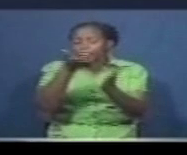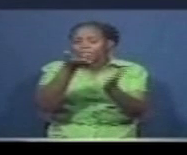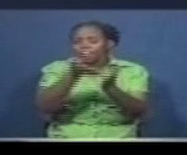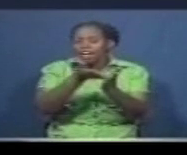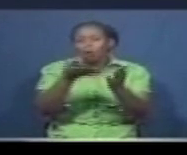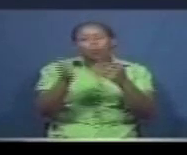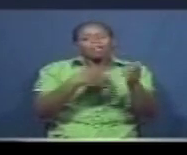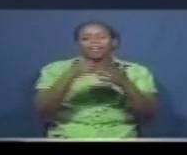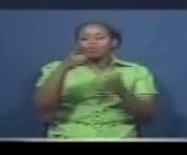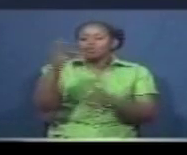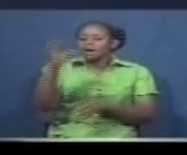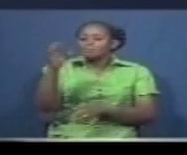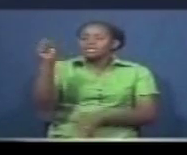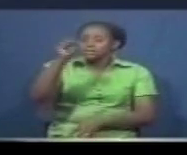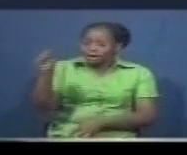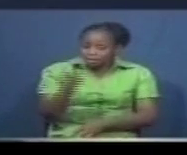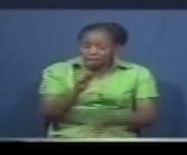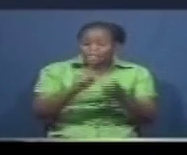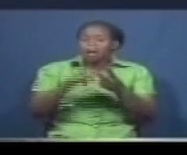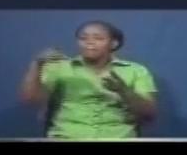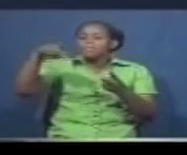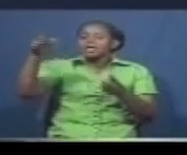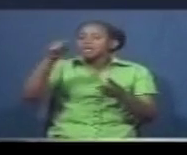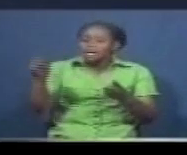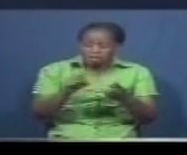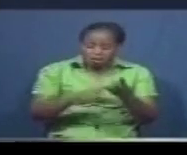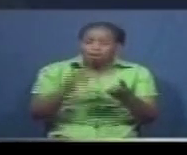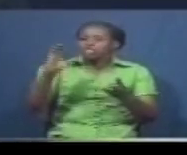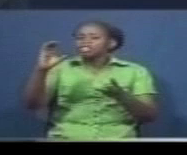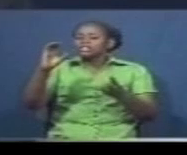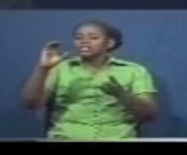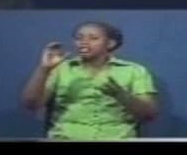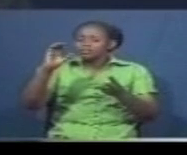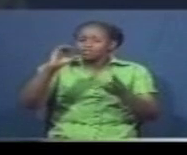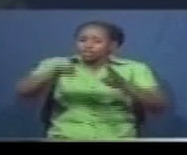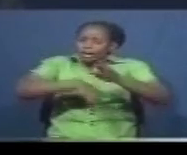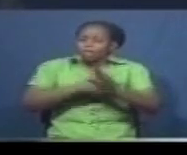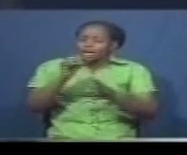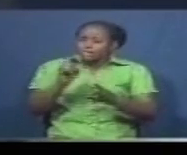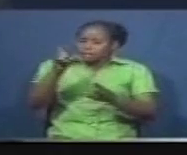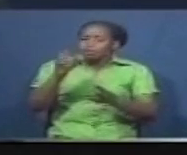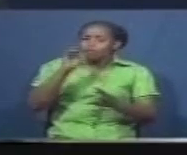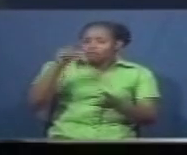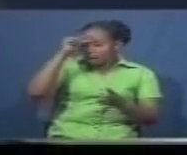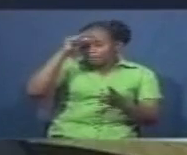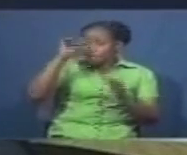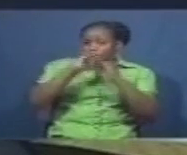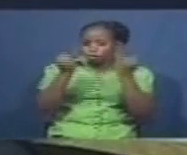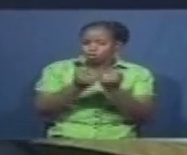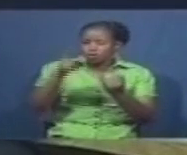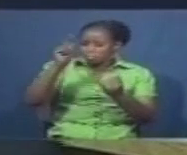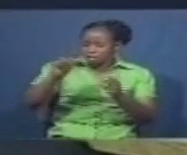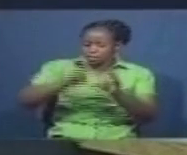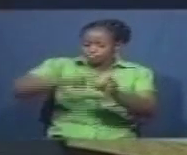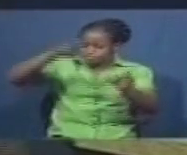cabinet secretary, principal secretary, or chief executive of a state institution, to immediately step